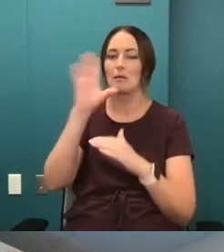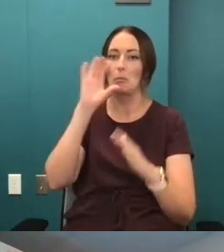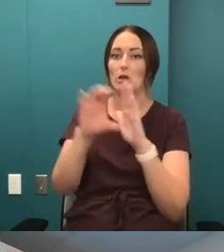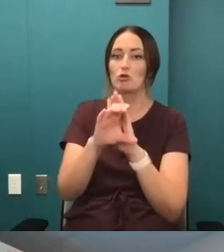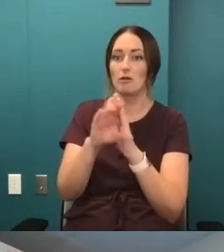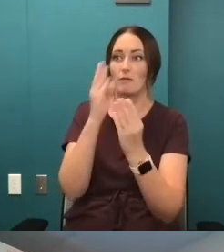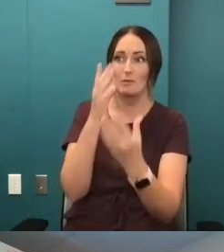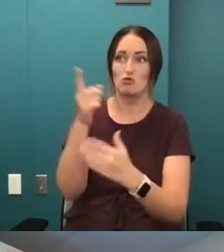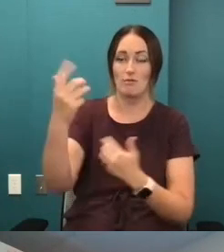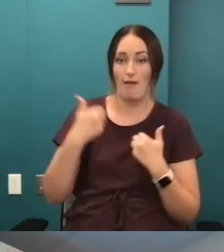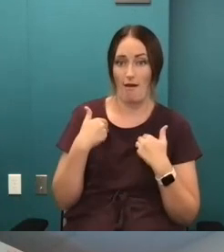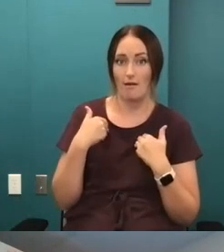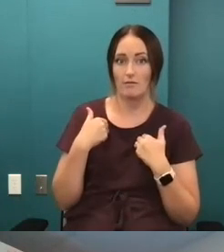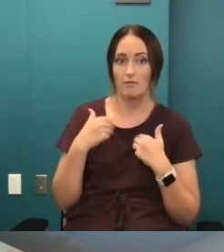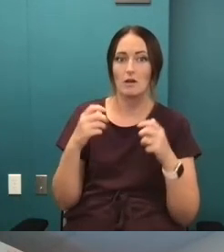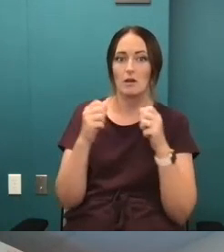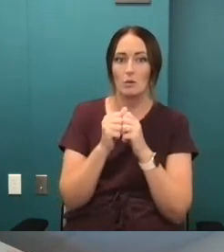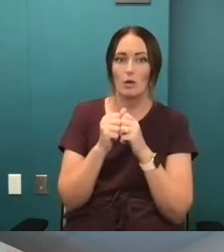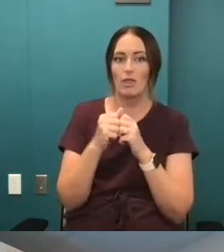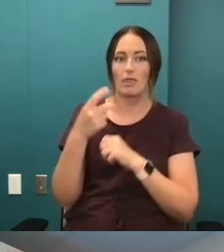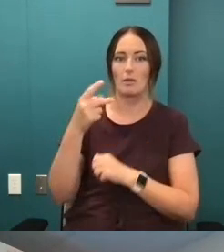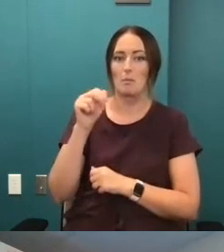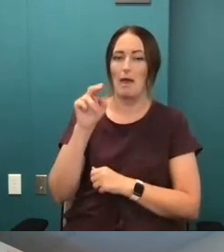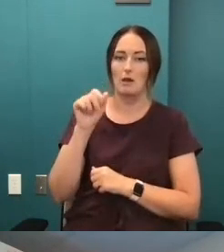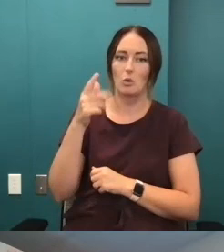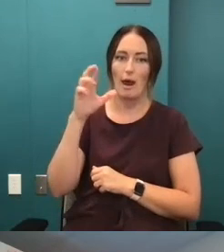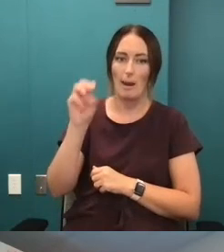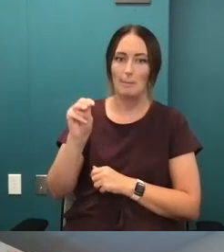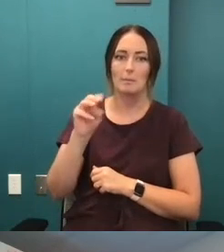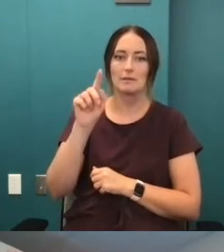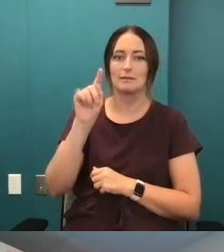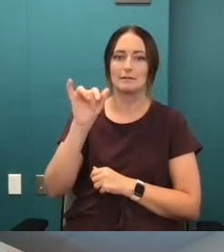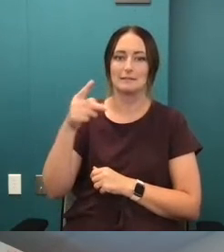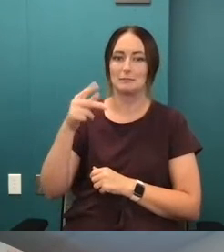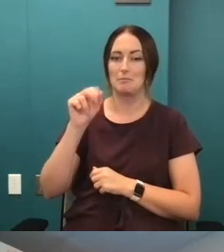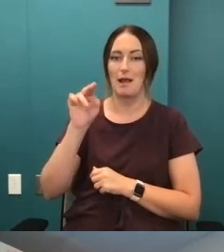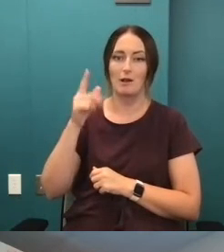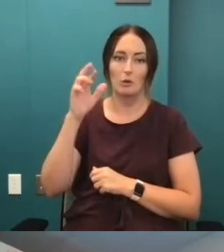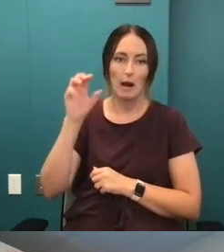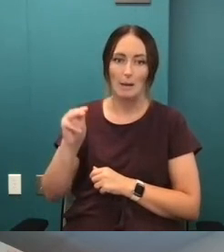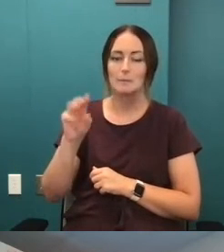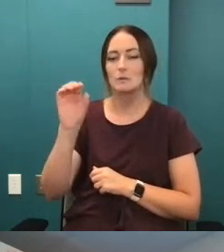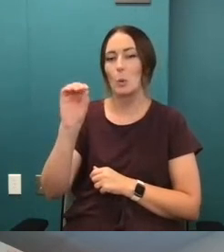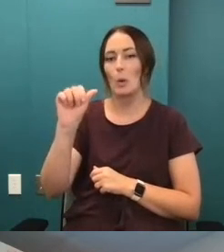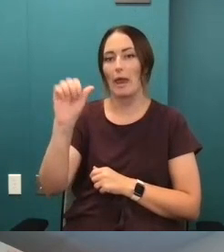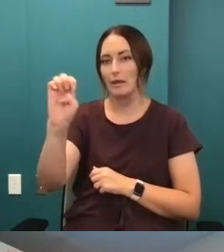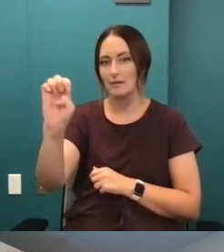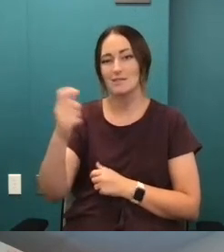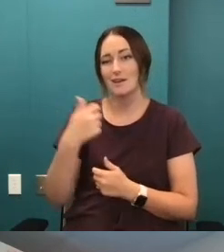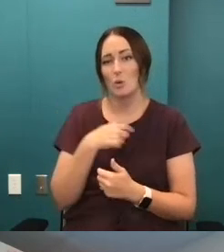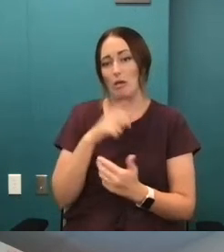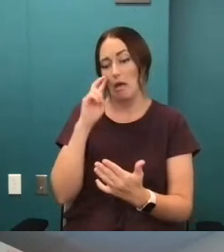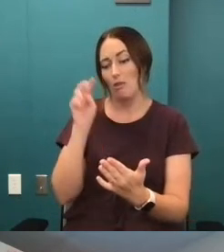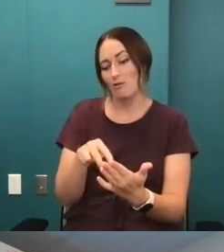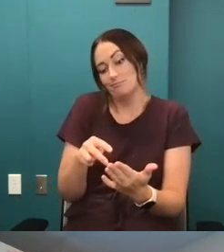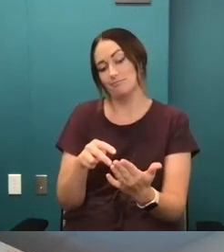as far as tympanograms, OAEs, audiograms, and then we look at them and tell them, just tell them what we think, or tell them